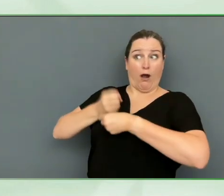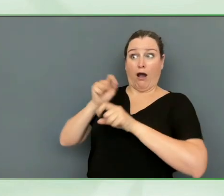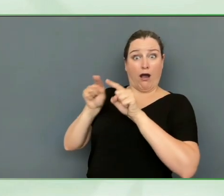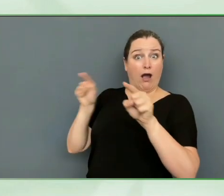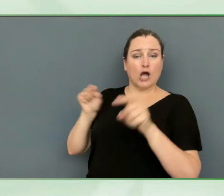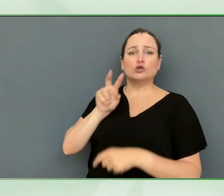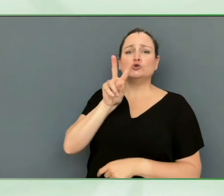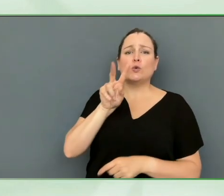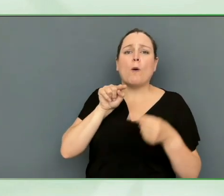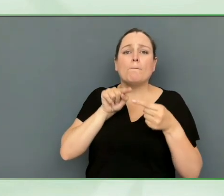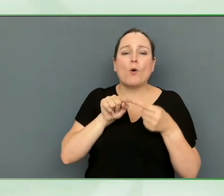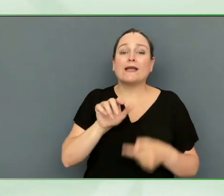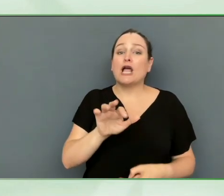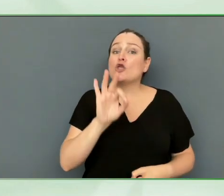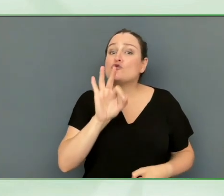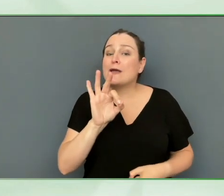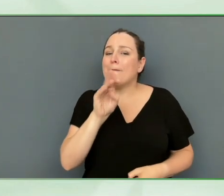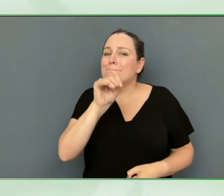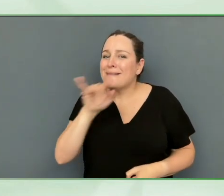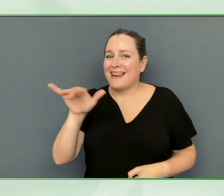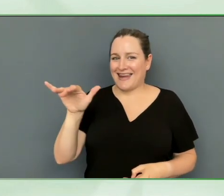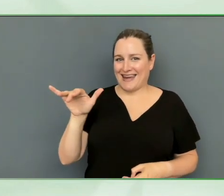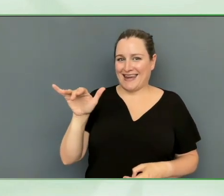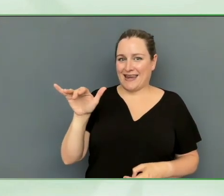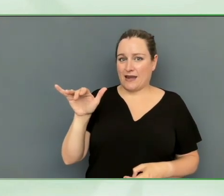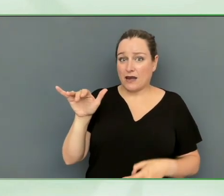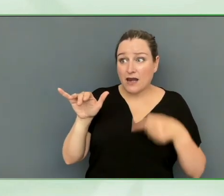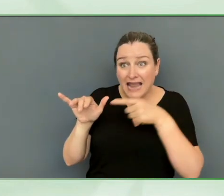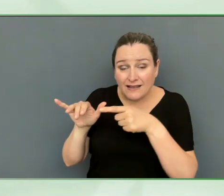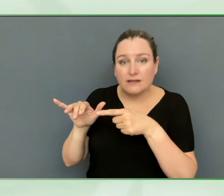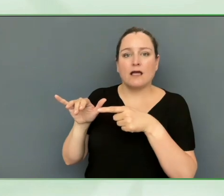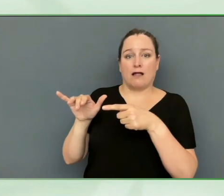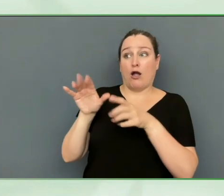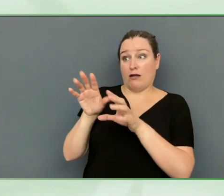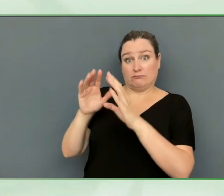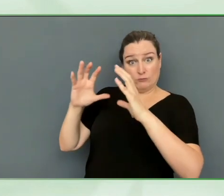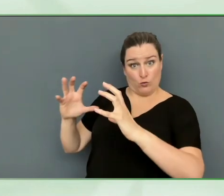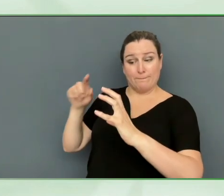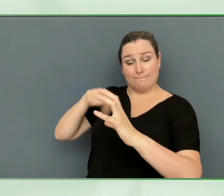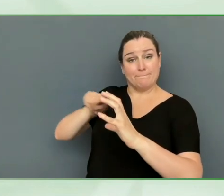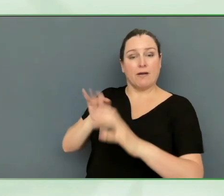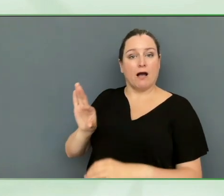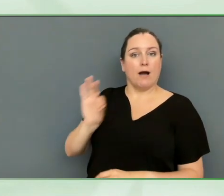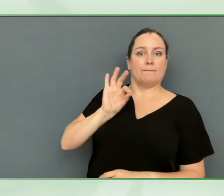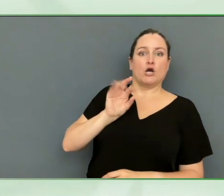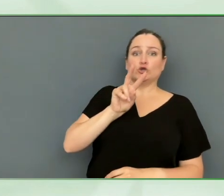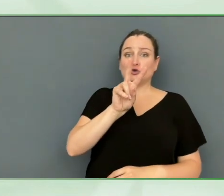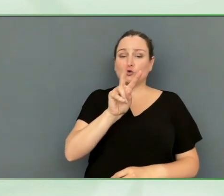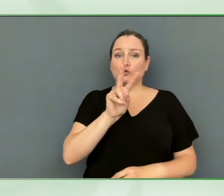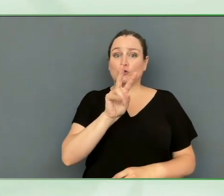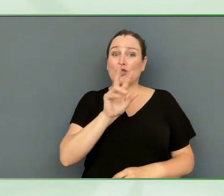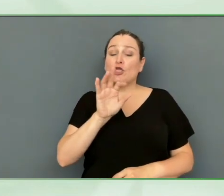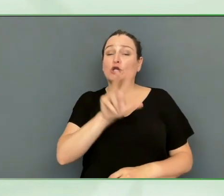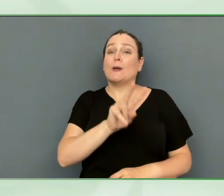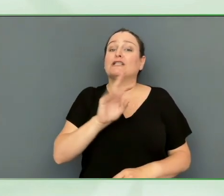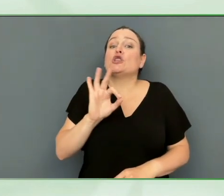employees, and 22% of that has some level of identified disability, which is a pretty large